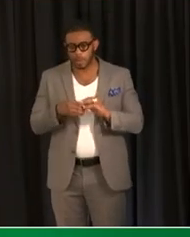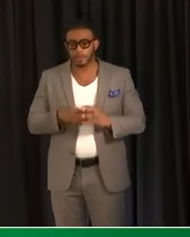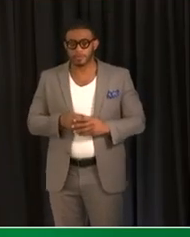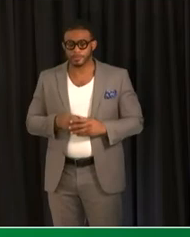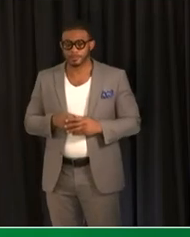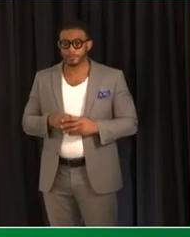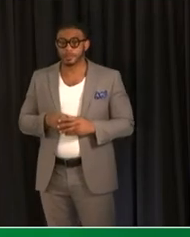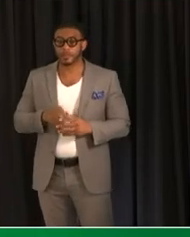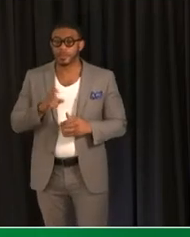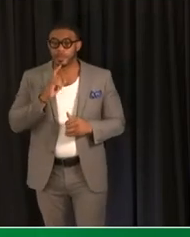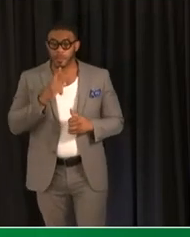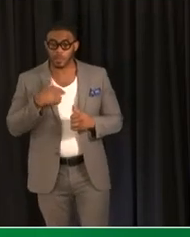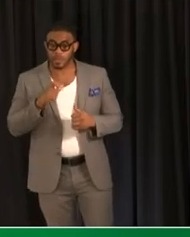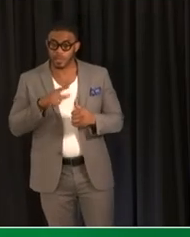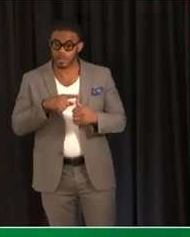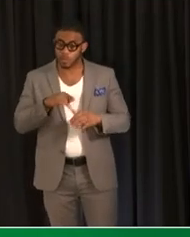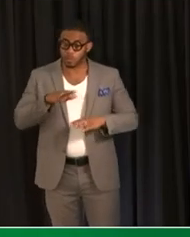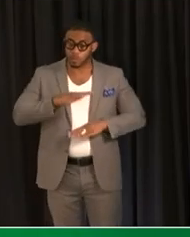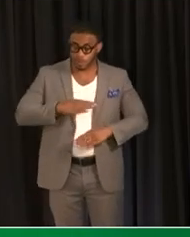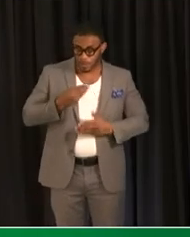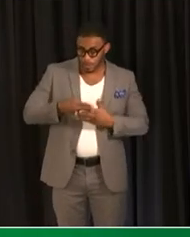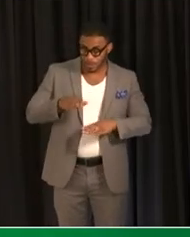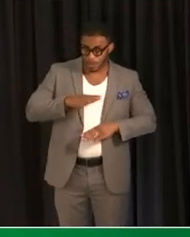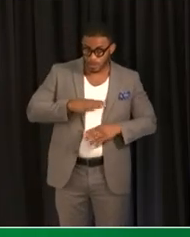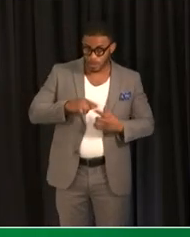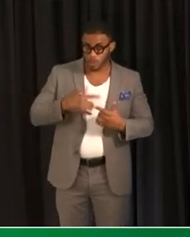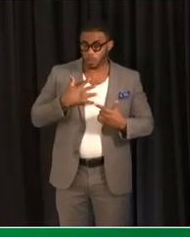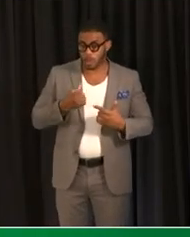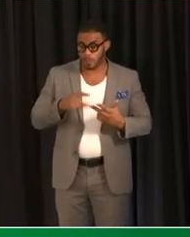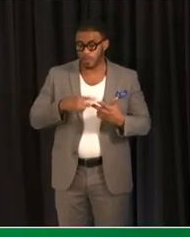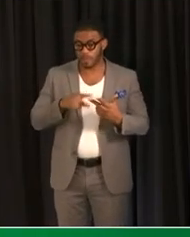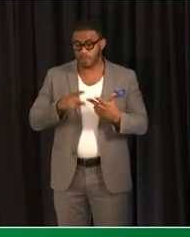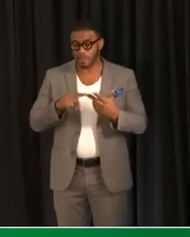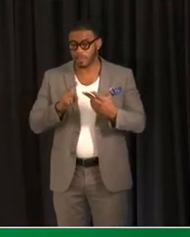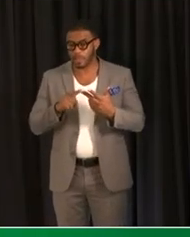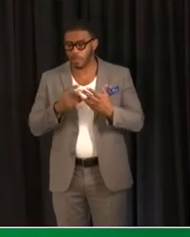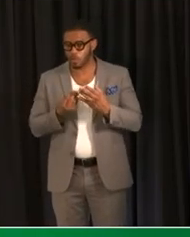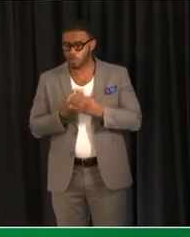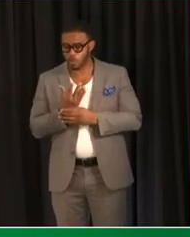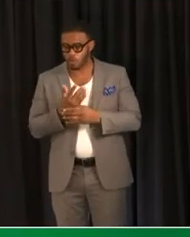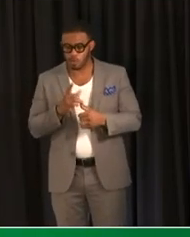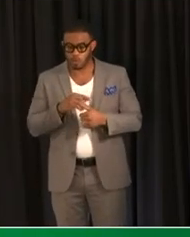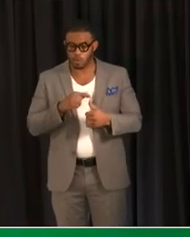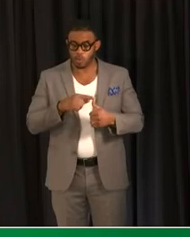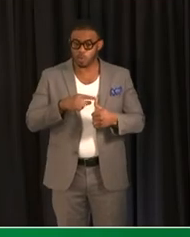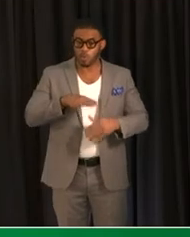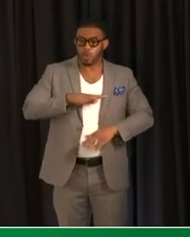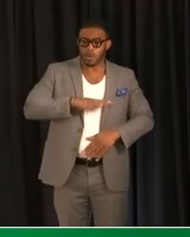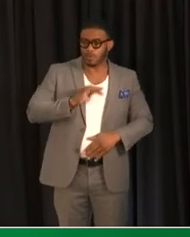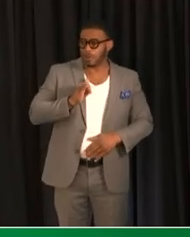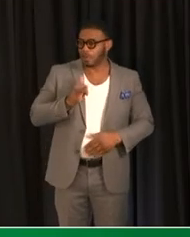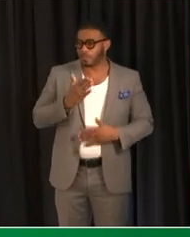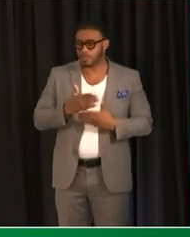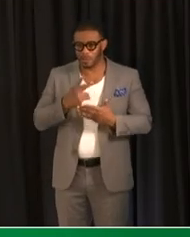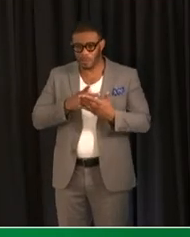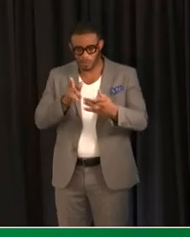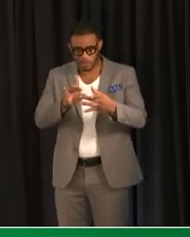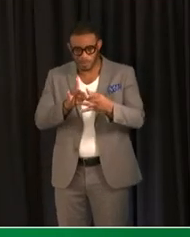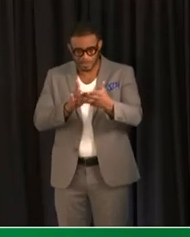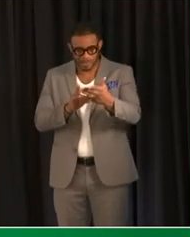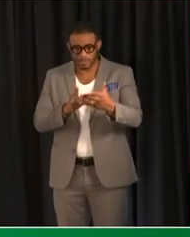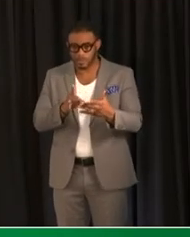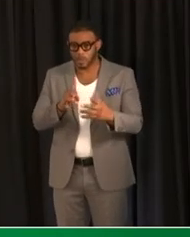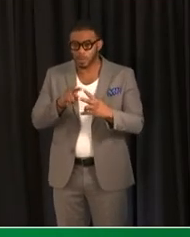concurrent, or and that is that we need relief, recovery, and then growth. So relief, that is kind of some of the programs